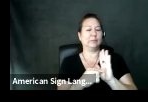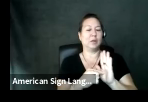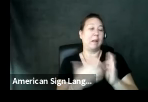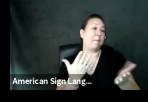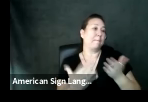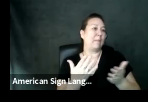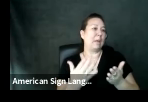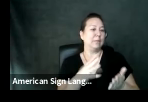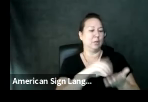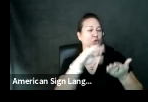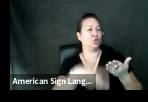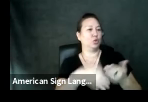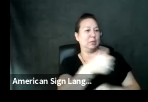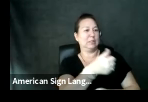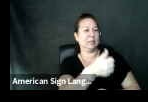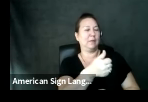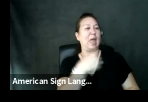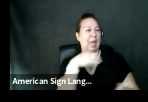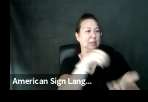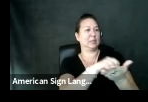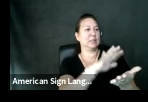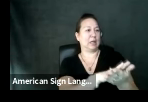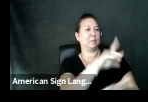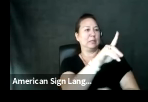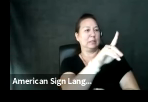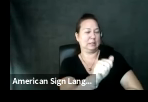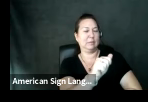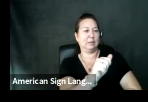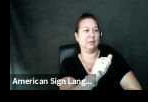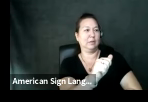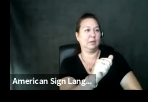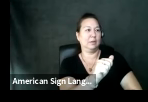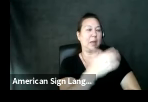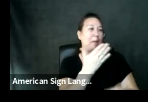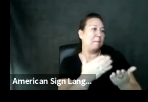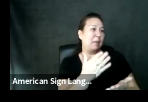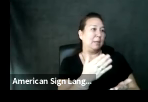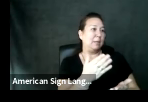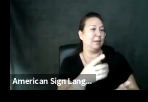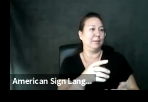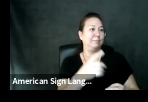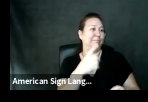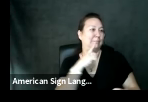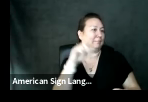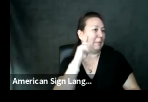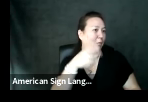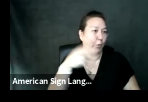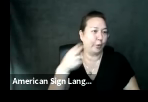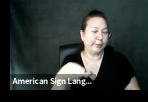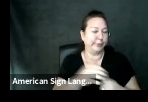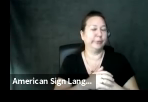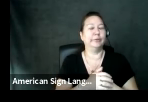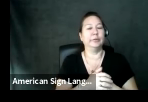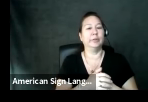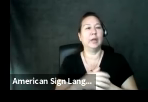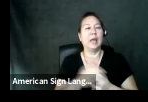that a student has a documented disability. Maybe they're, for example, a hearing impairment. However, with